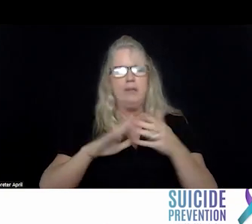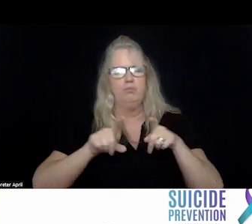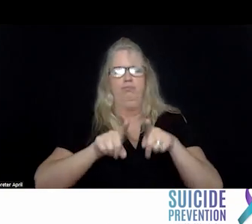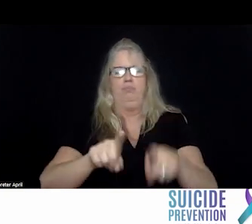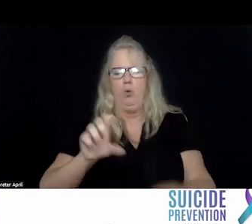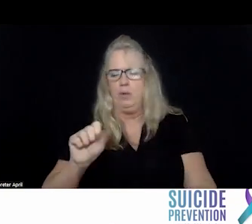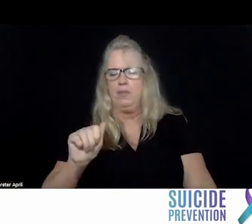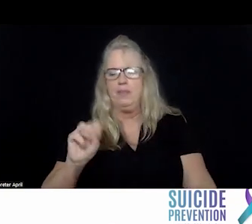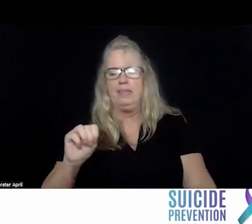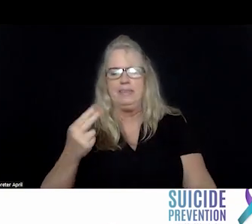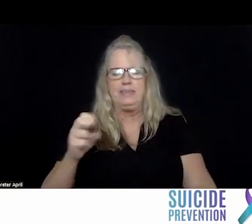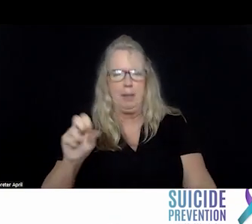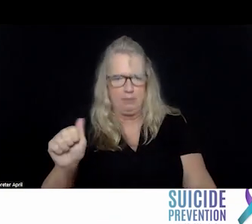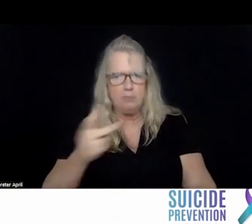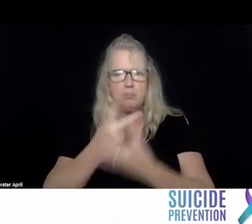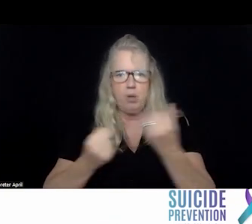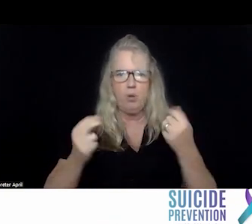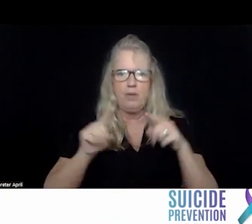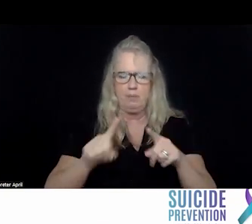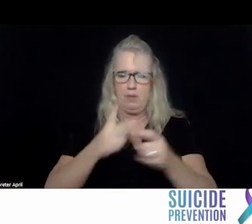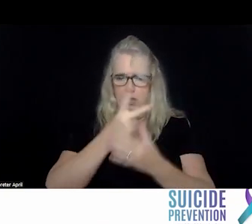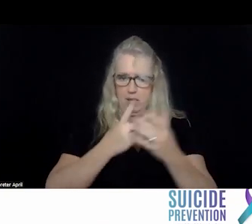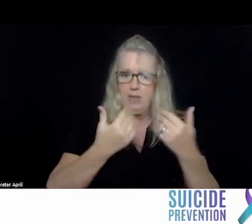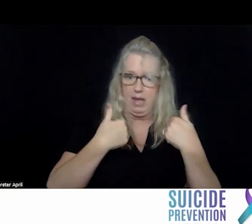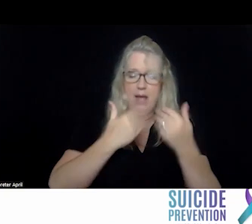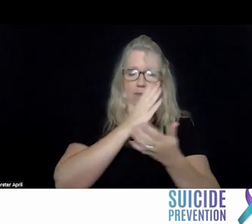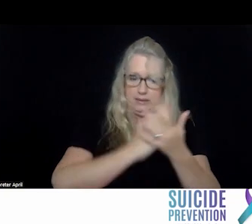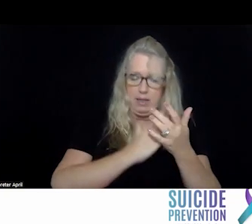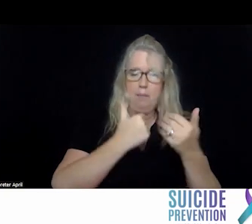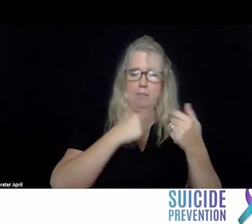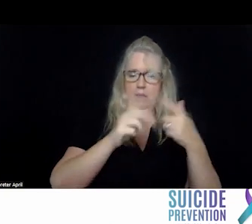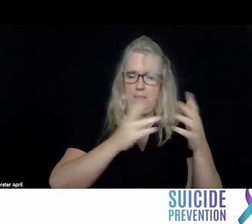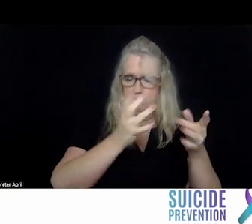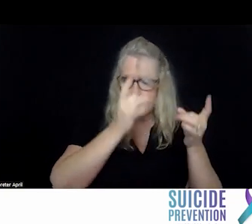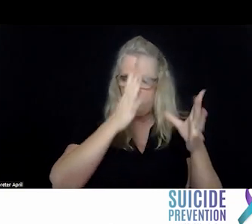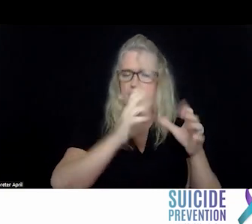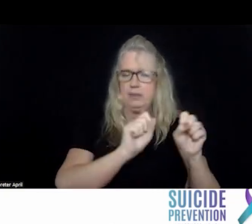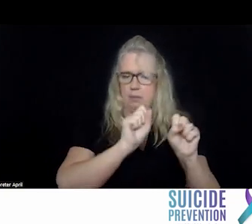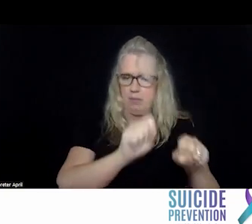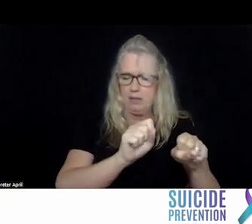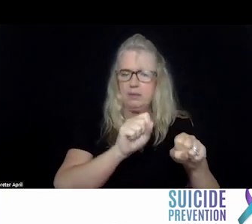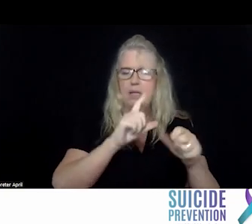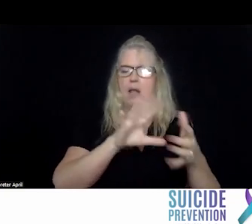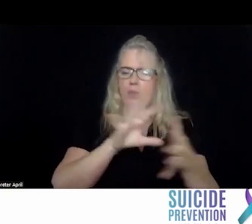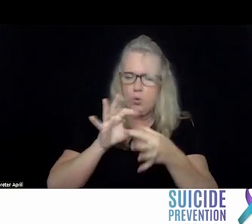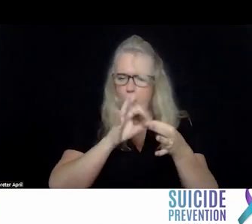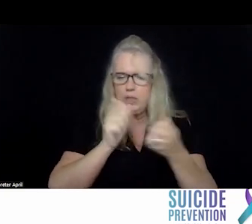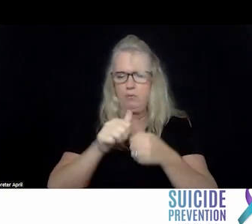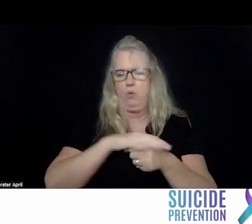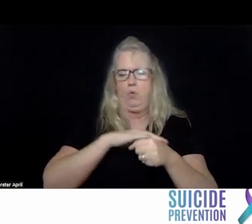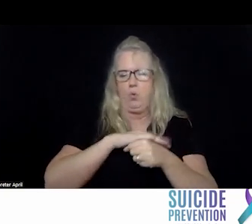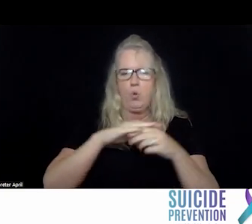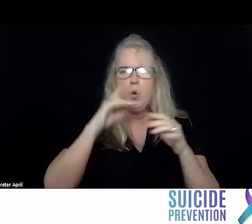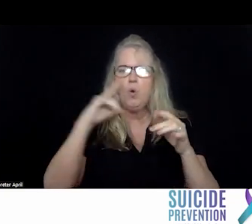crisis guidelines. We've added a requirement CCBHCs have some kind of crisis walking capacity and that they're also coordinating with their local air traffic